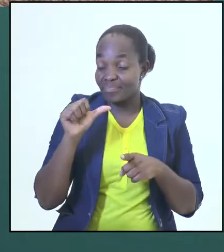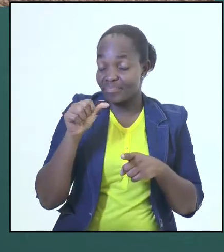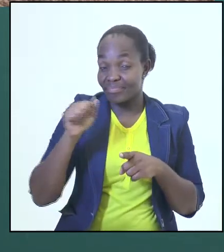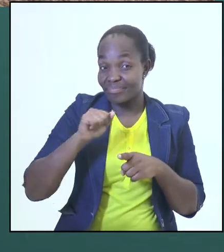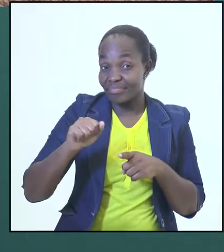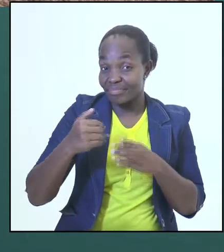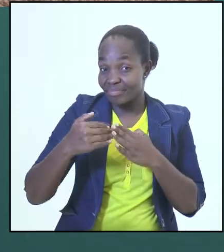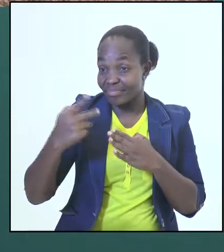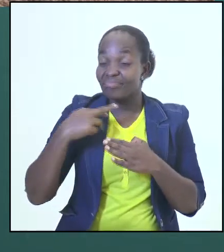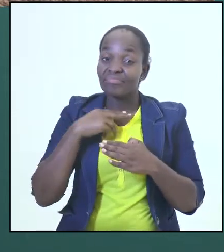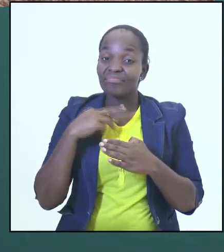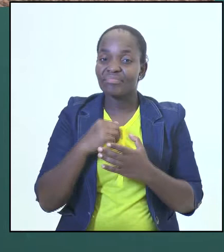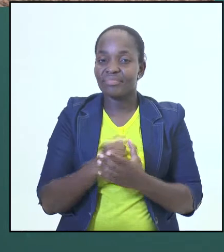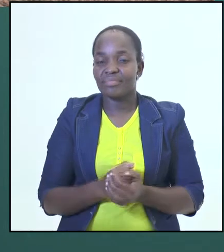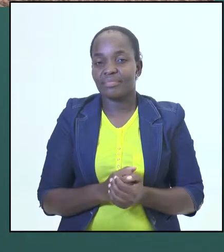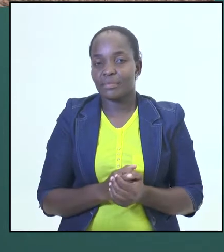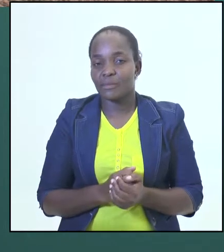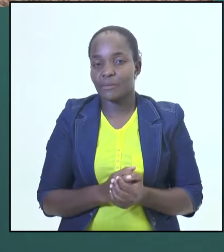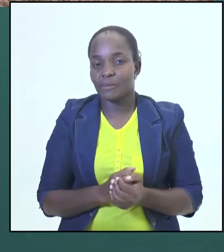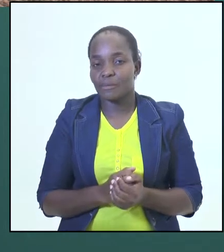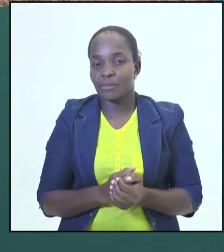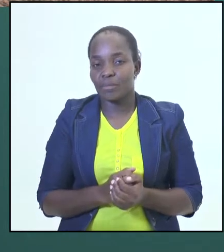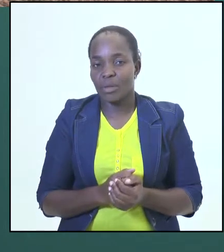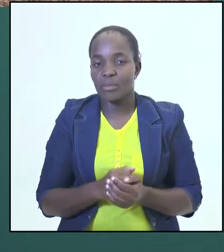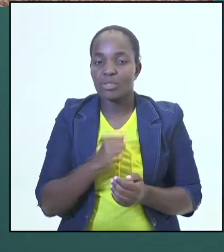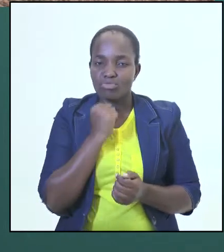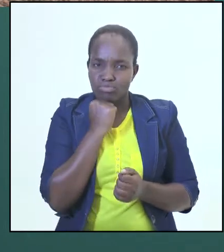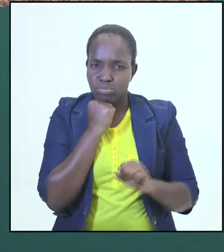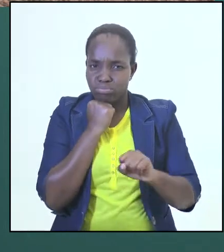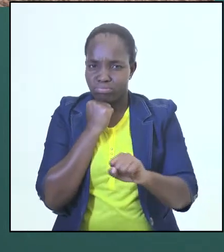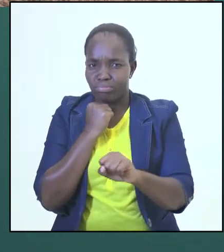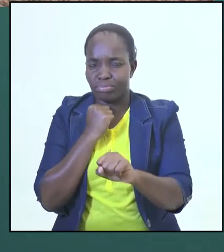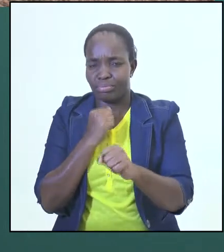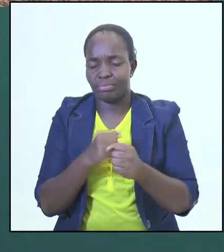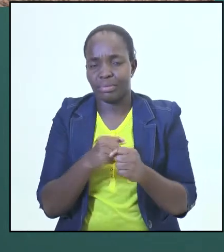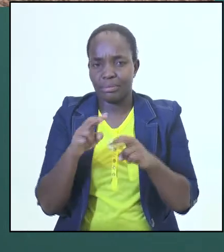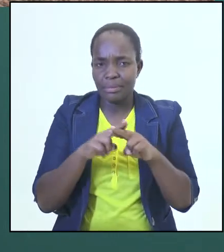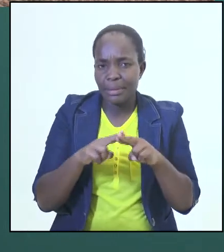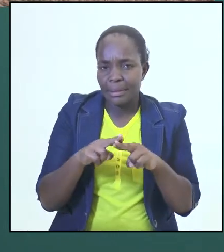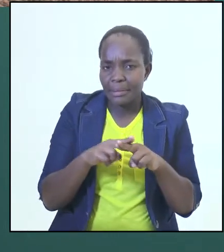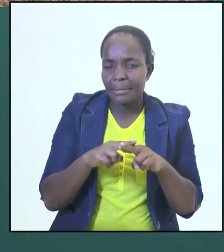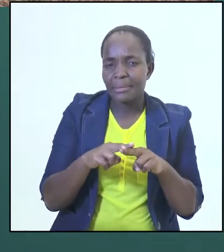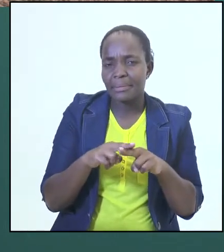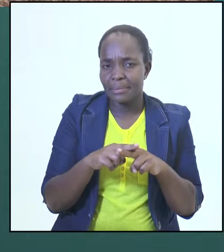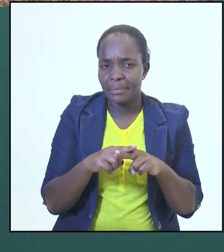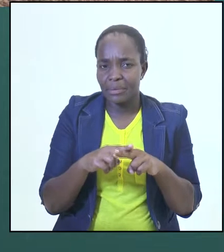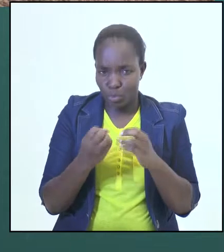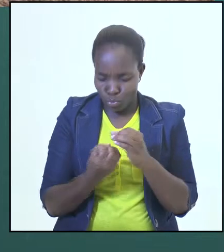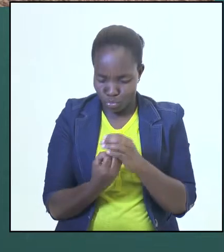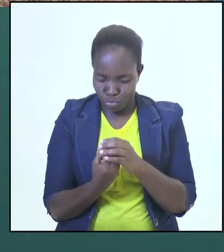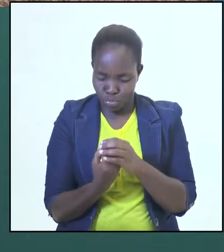Mervyn. The tracks and footpaths made here in the field were too many footpaths for a garden to grow well